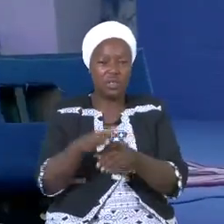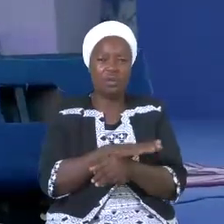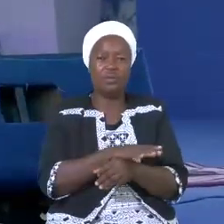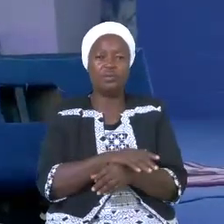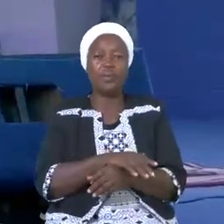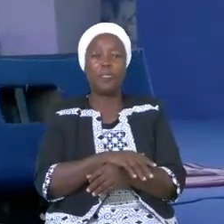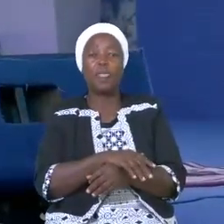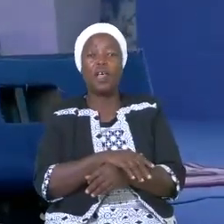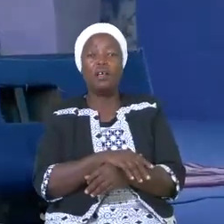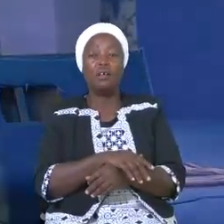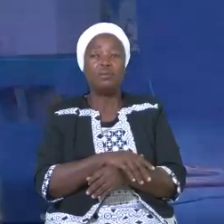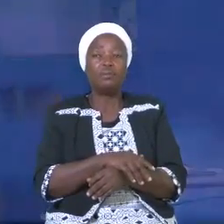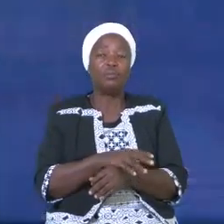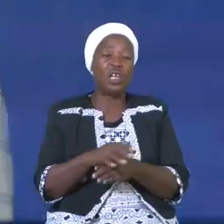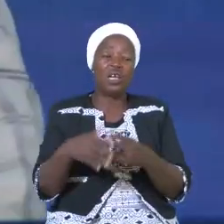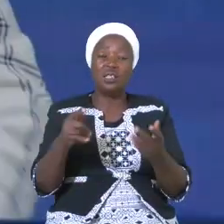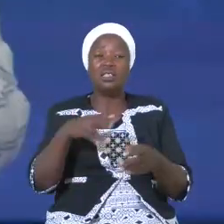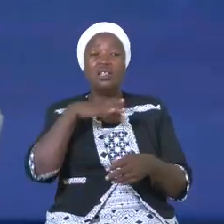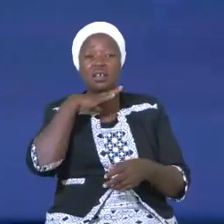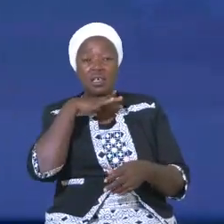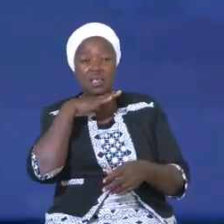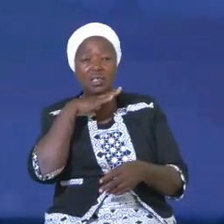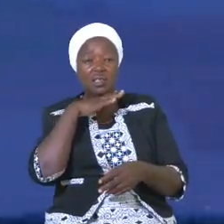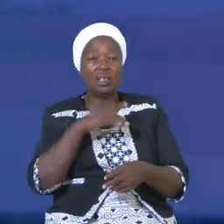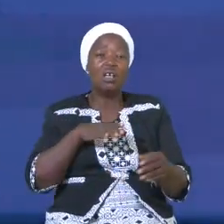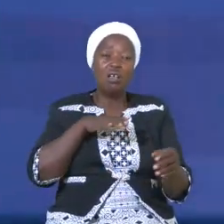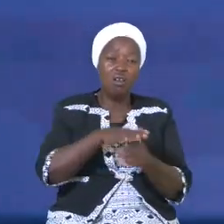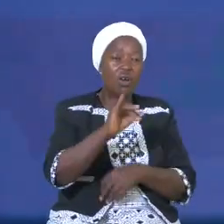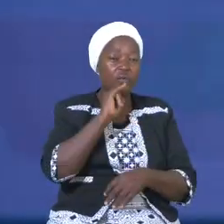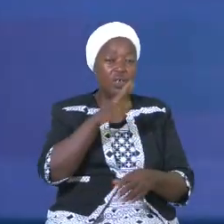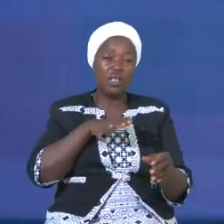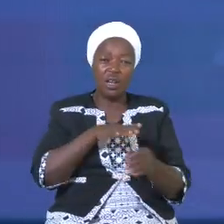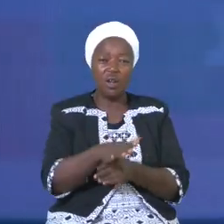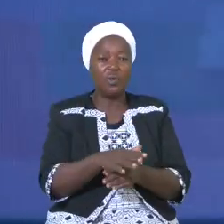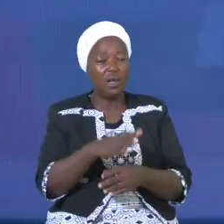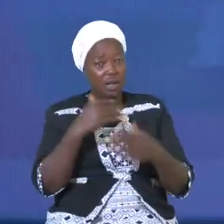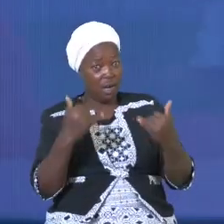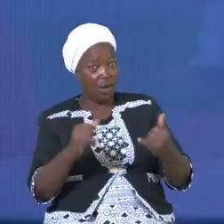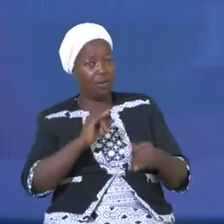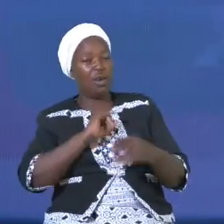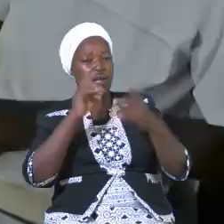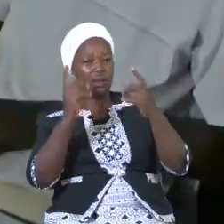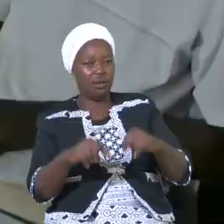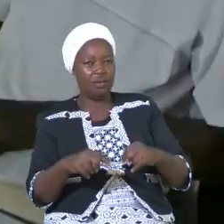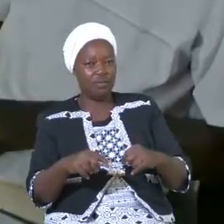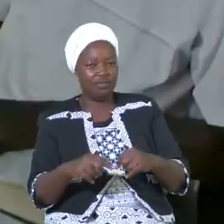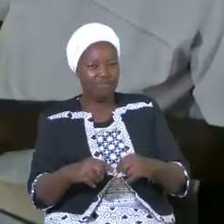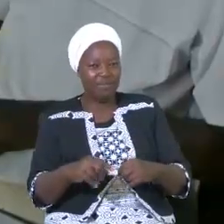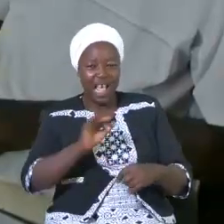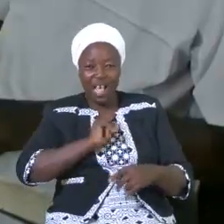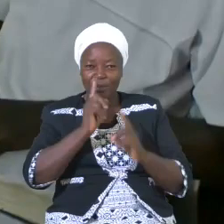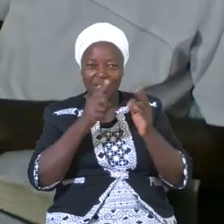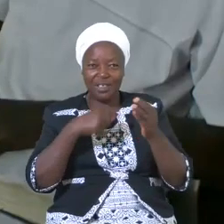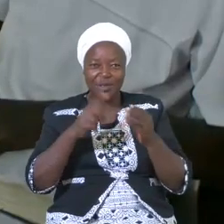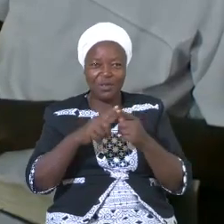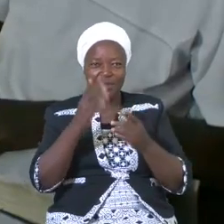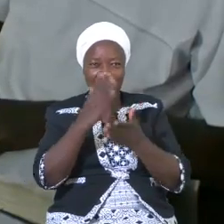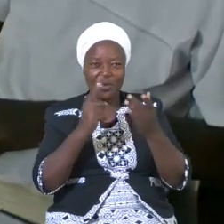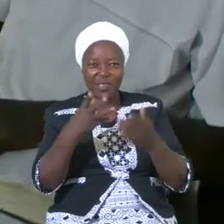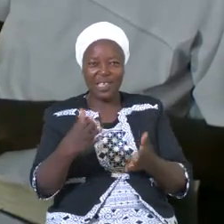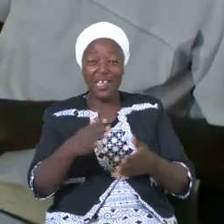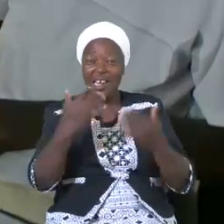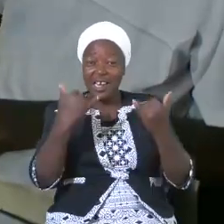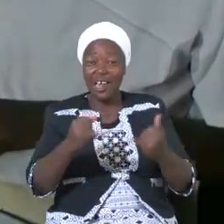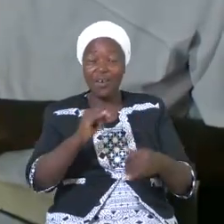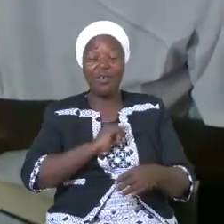corruption enough is enough now i come i'm talking to somebody there now i